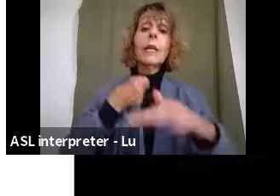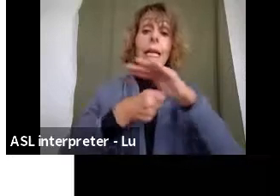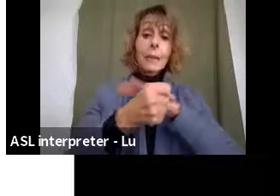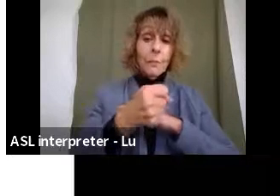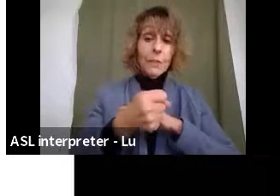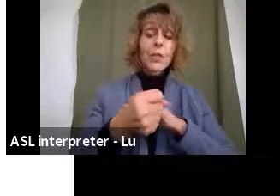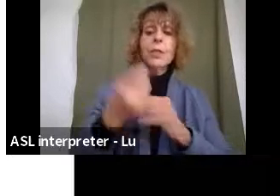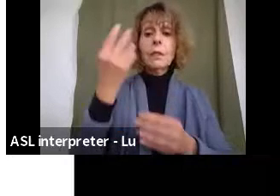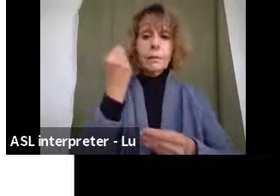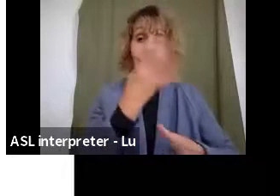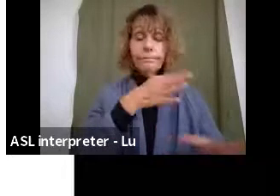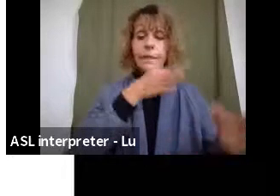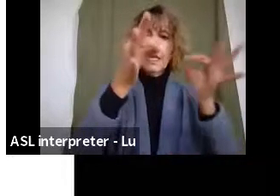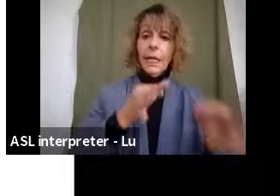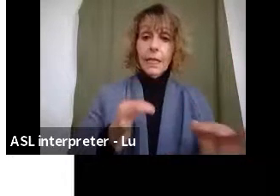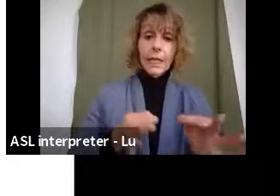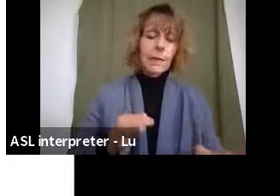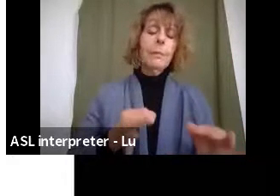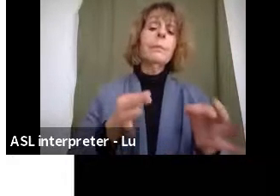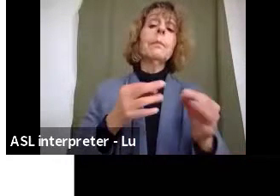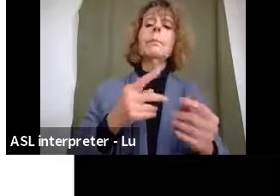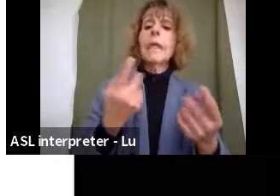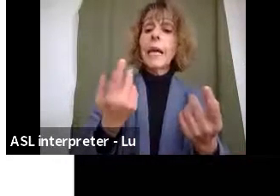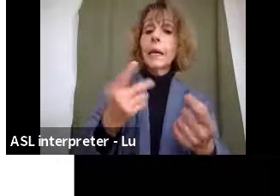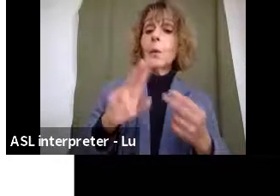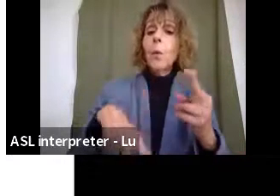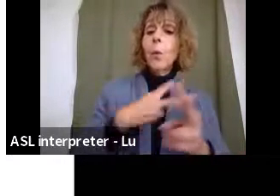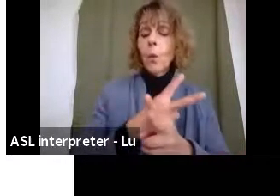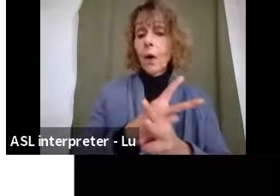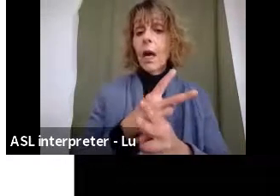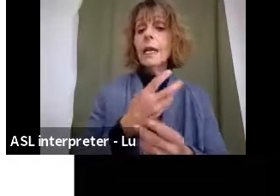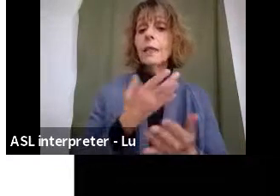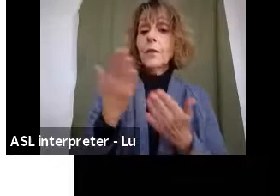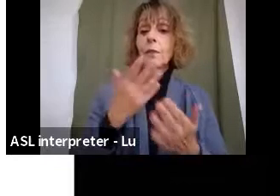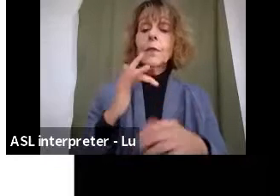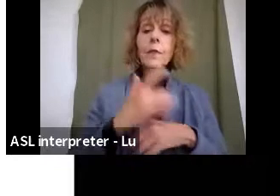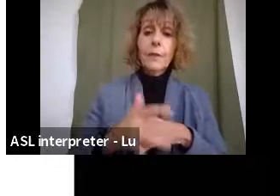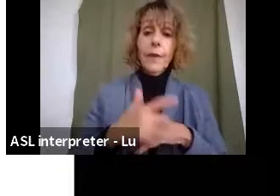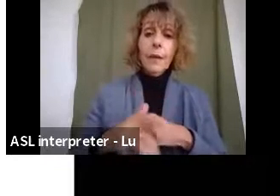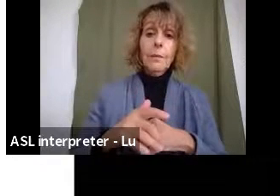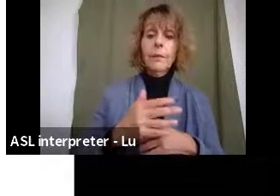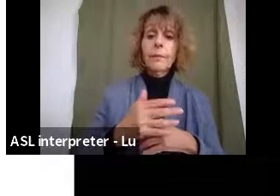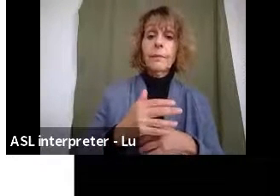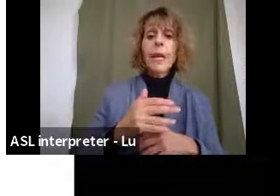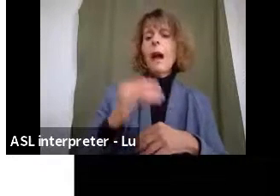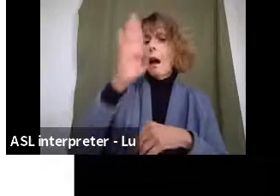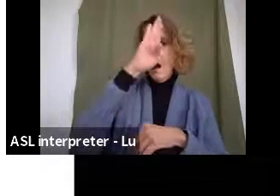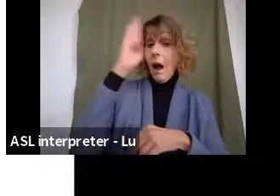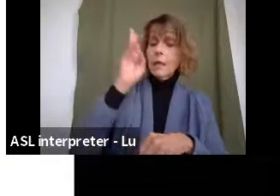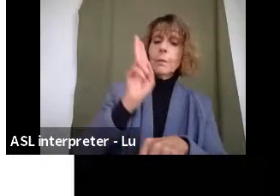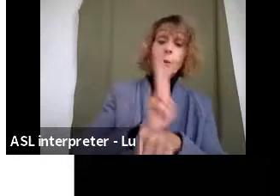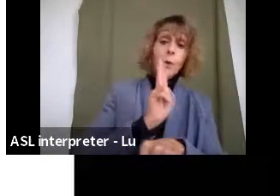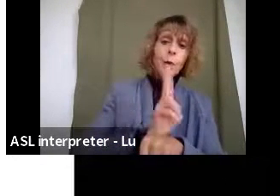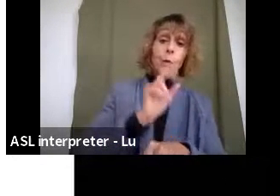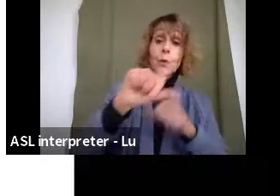have various kinds of social media, Facebook pages, or we're using Instagram or Twitter or